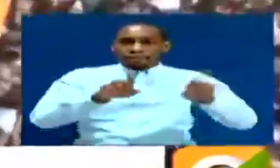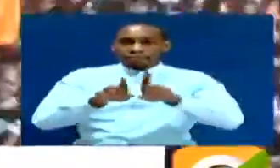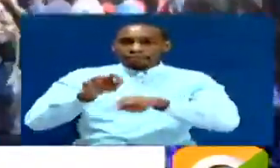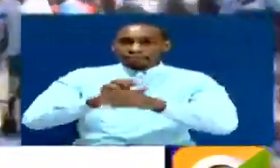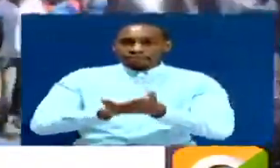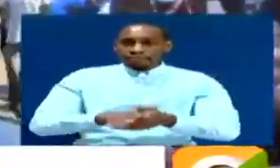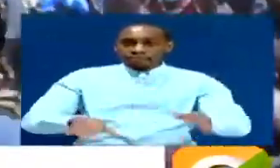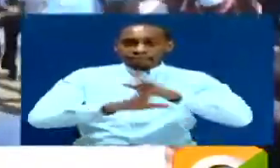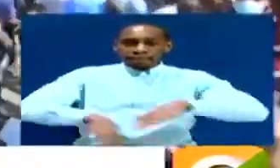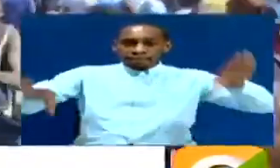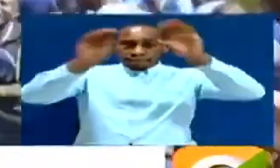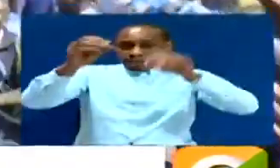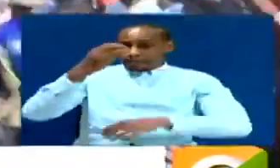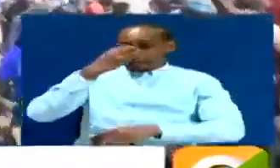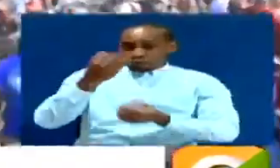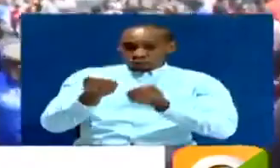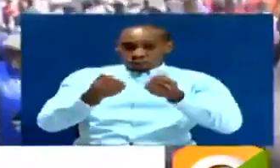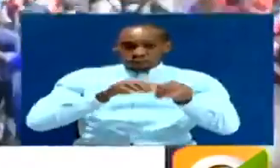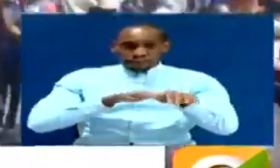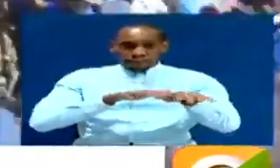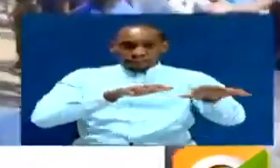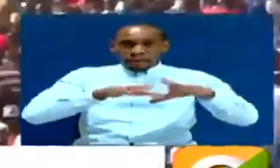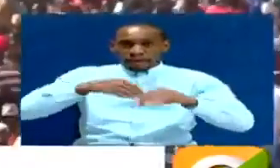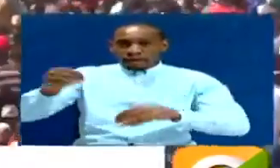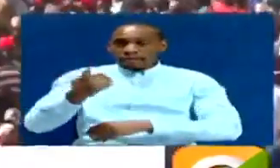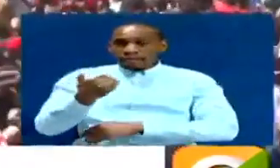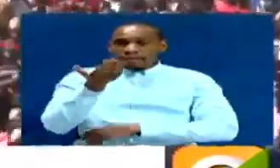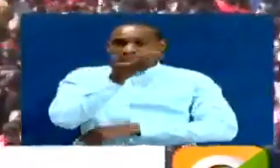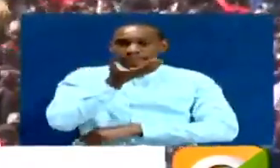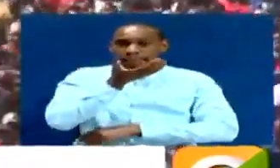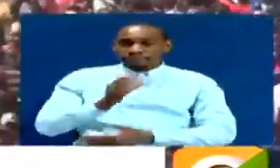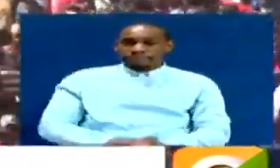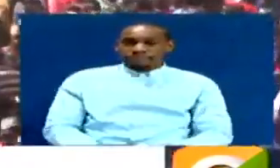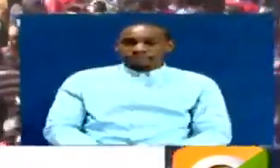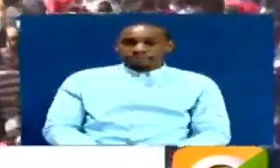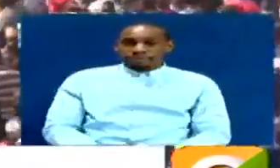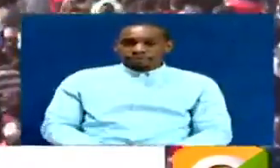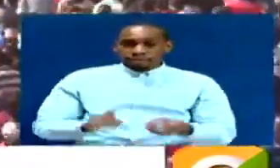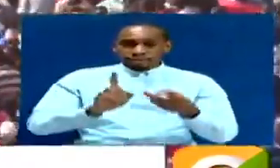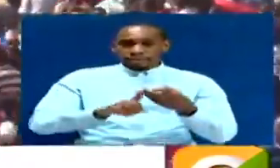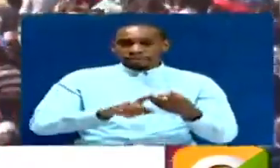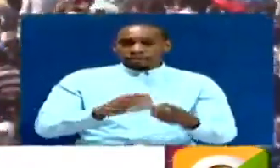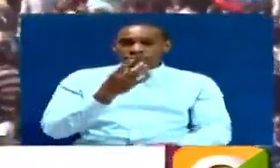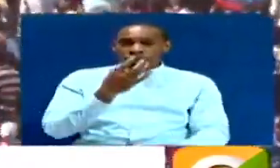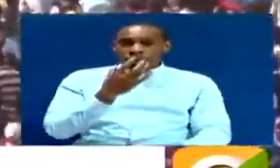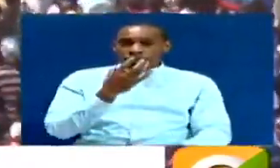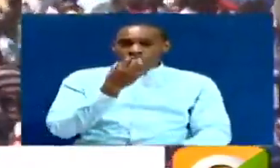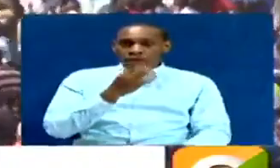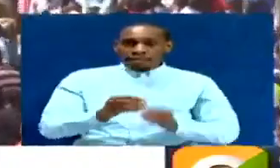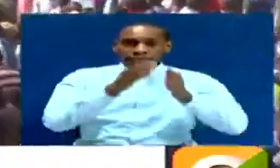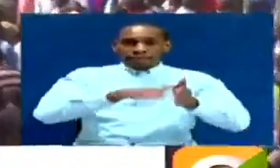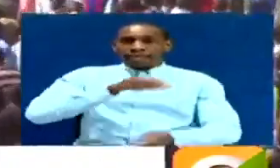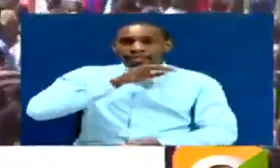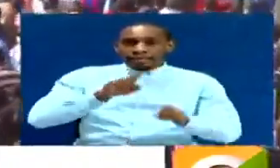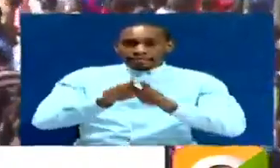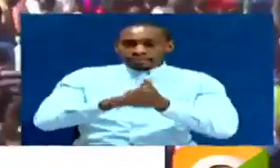Likewise, when the Deputy President William Ruto's convoy was leaving the stadium, and when ODM leader Raila Odinga